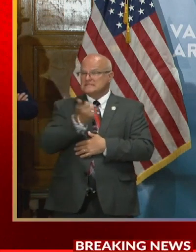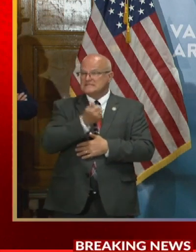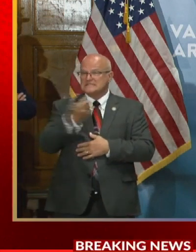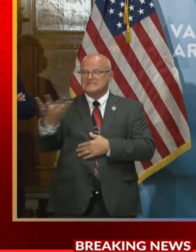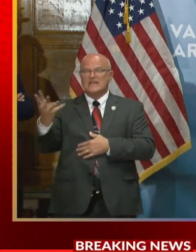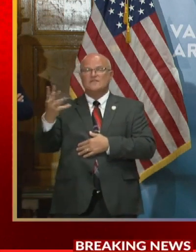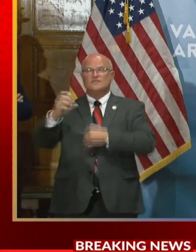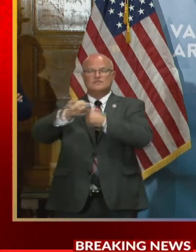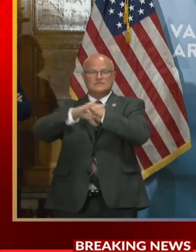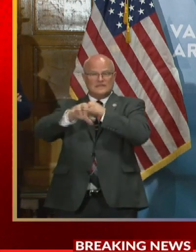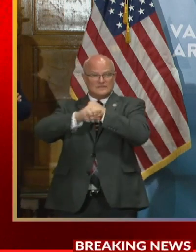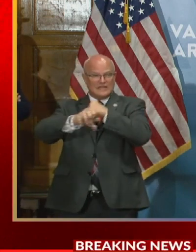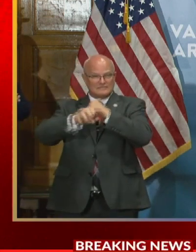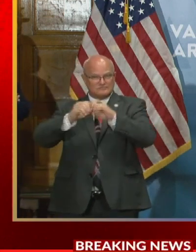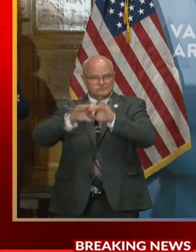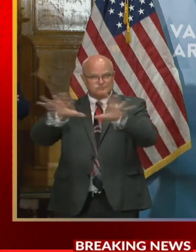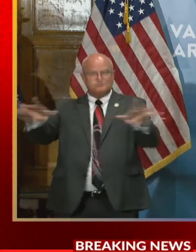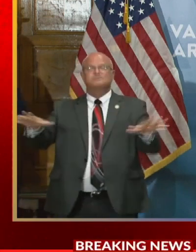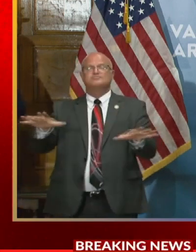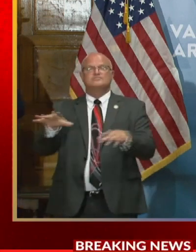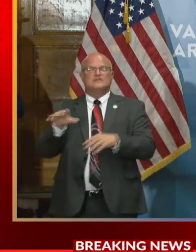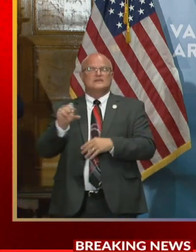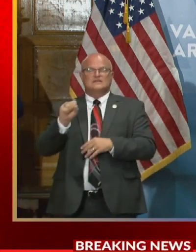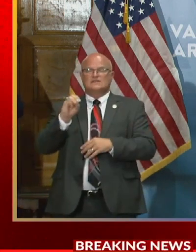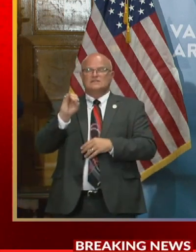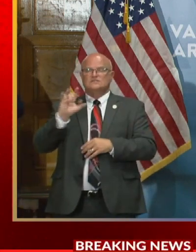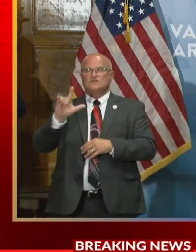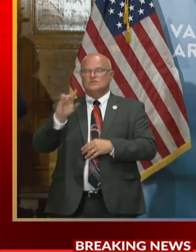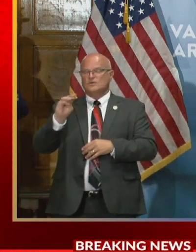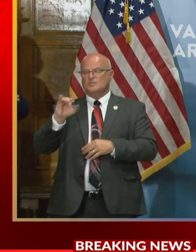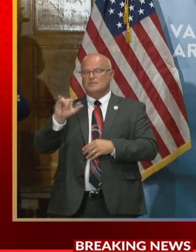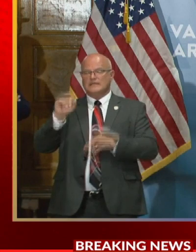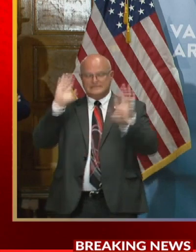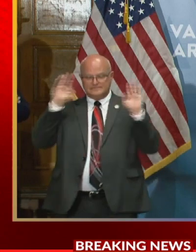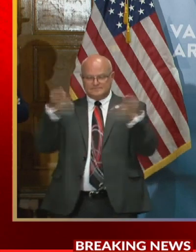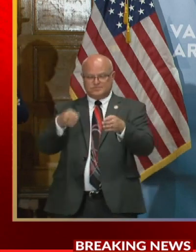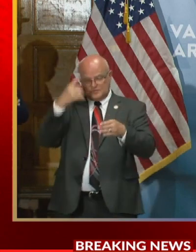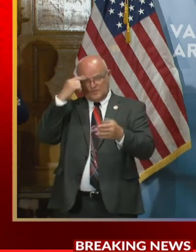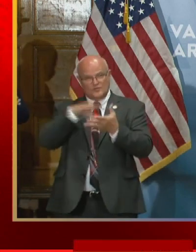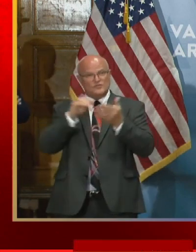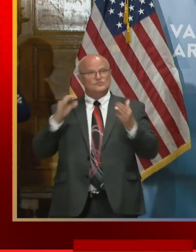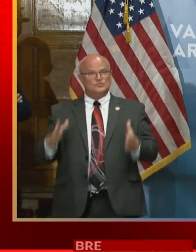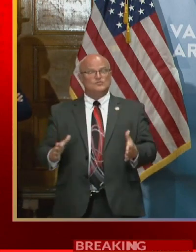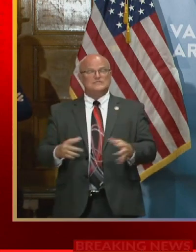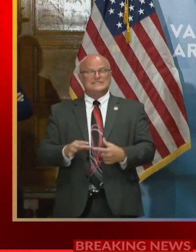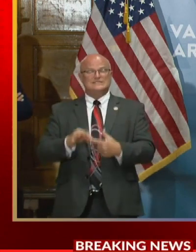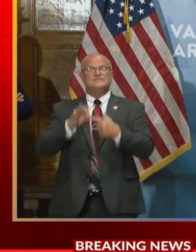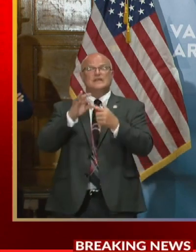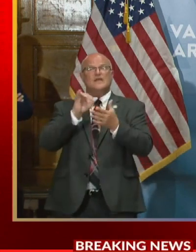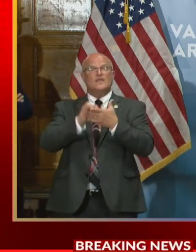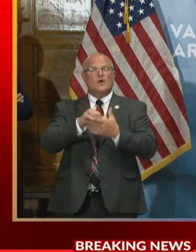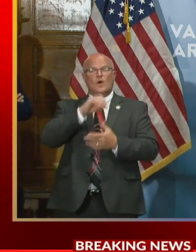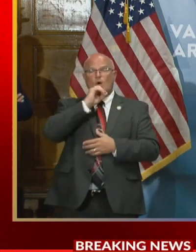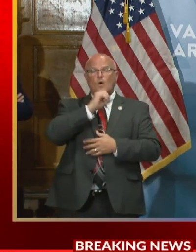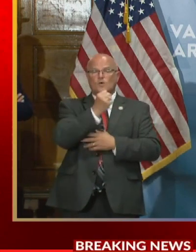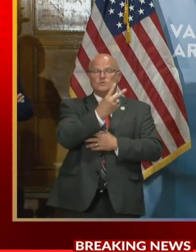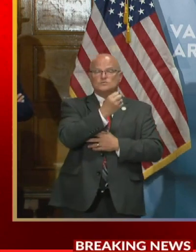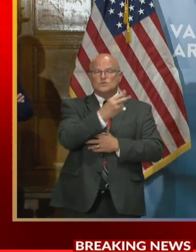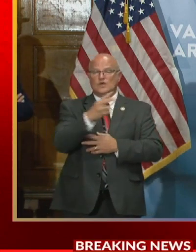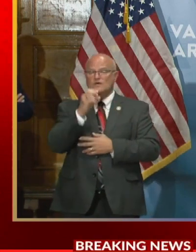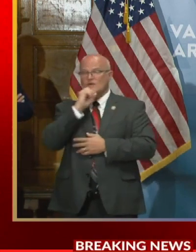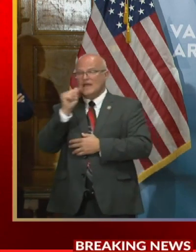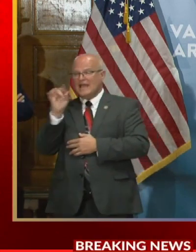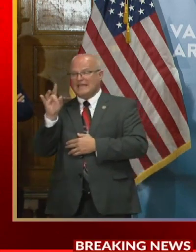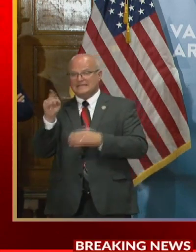social media efforts targeted to our student population, especially those that are in the 12 and